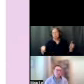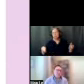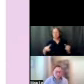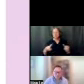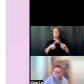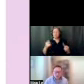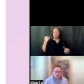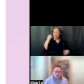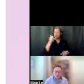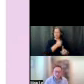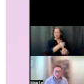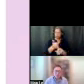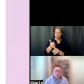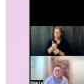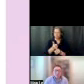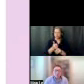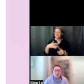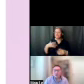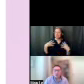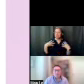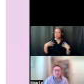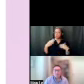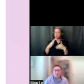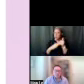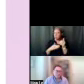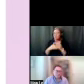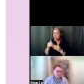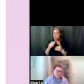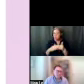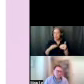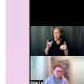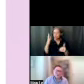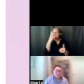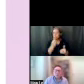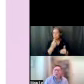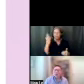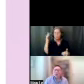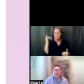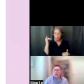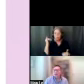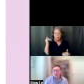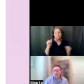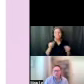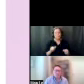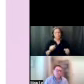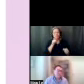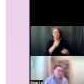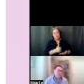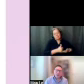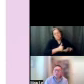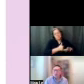the beautiful thing about that is that can, we can then focus on others, focus